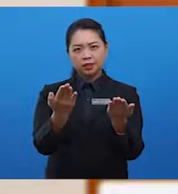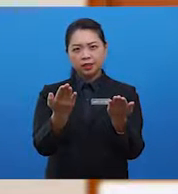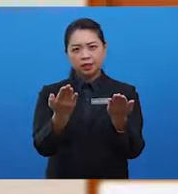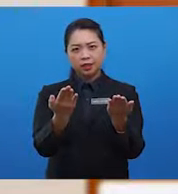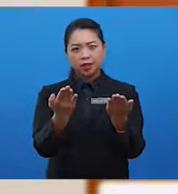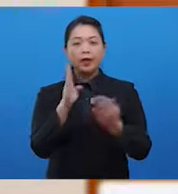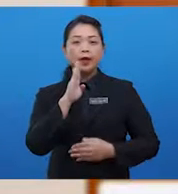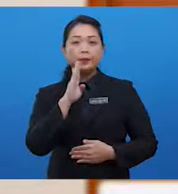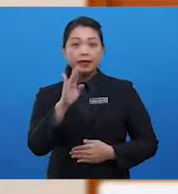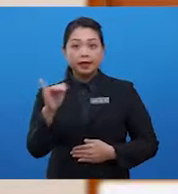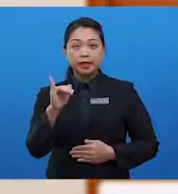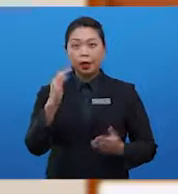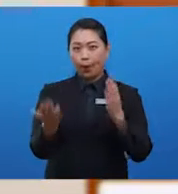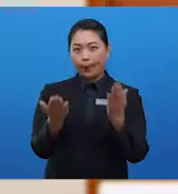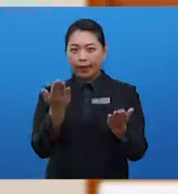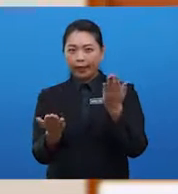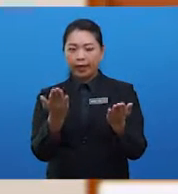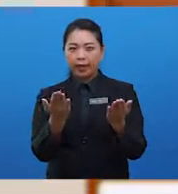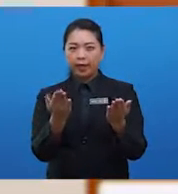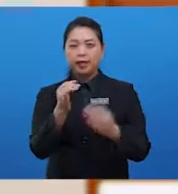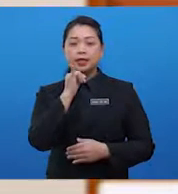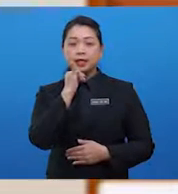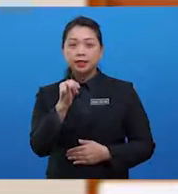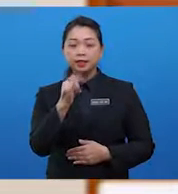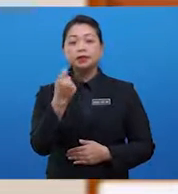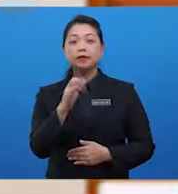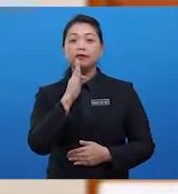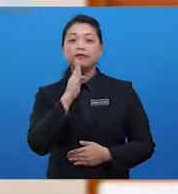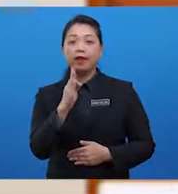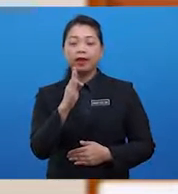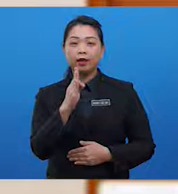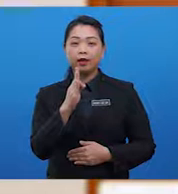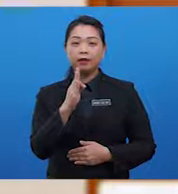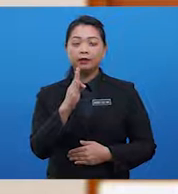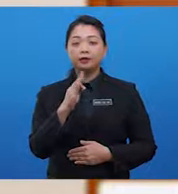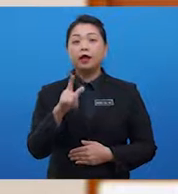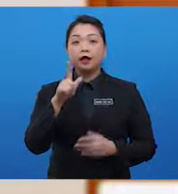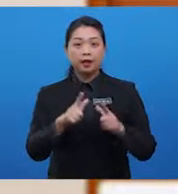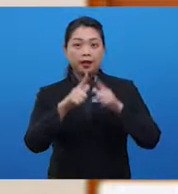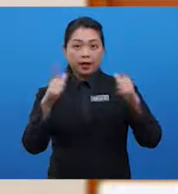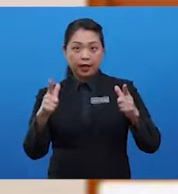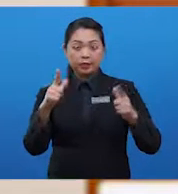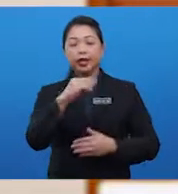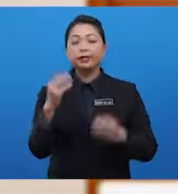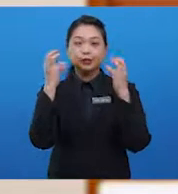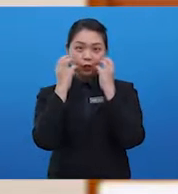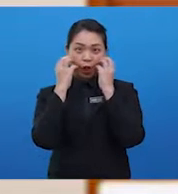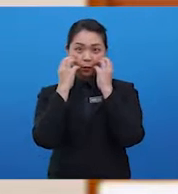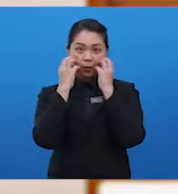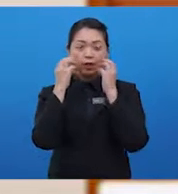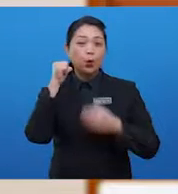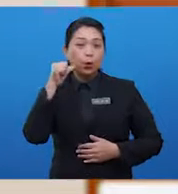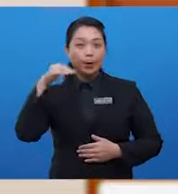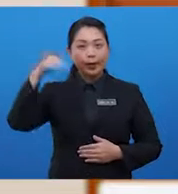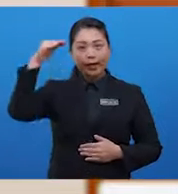being compared to each other is the fact that a large and chubby woman may